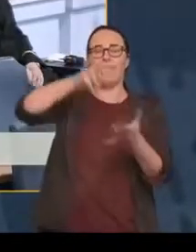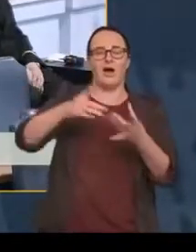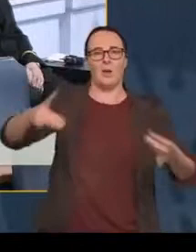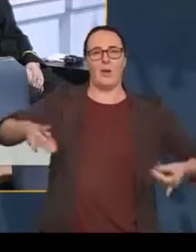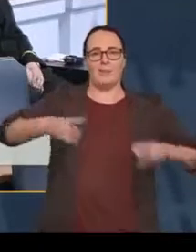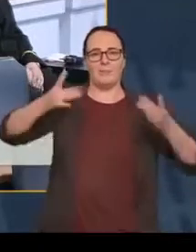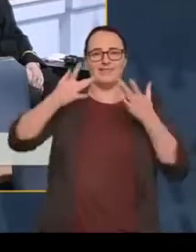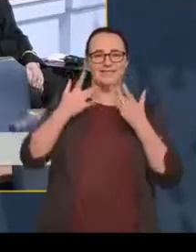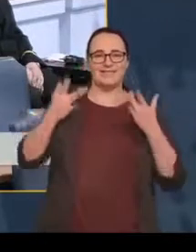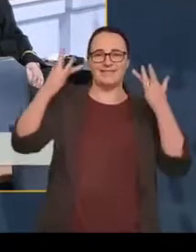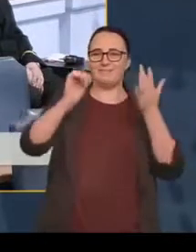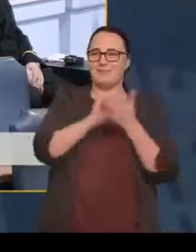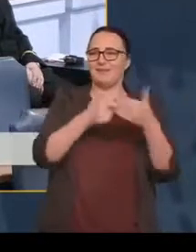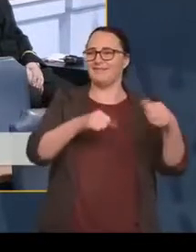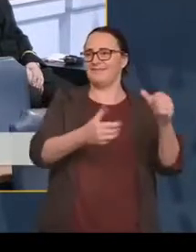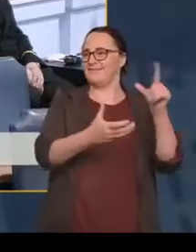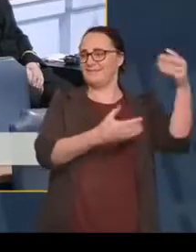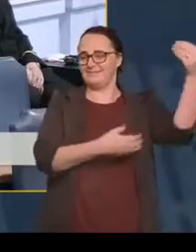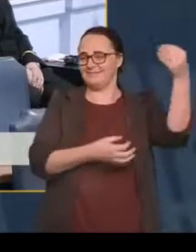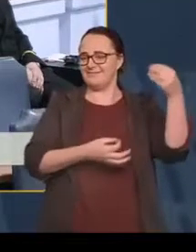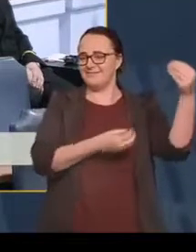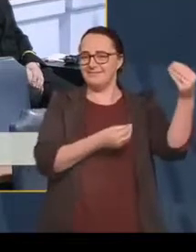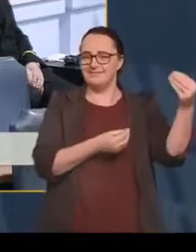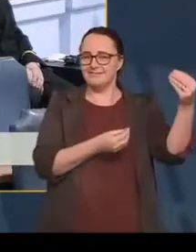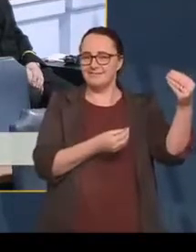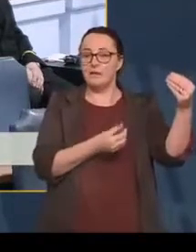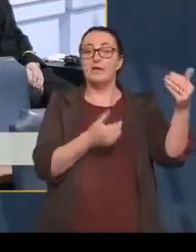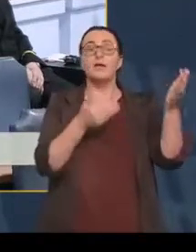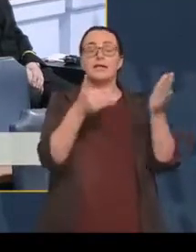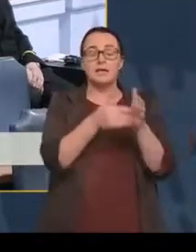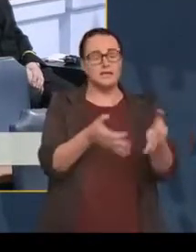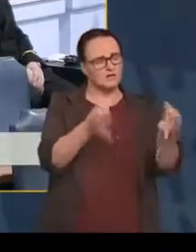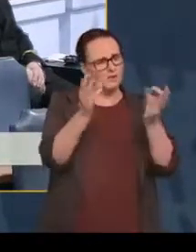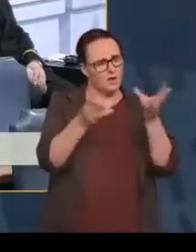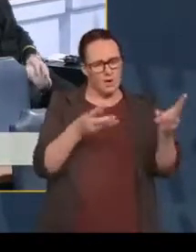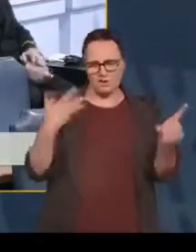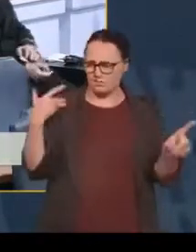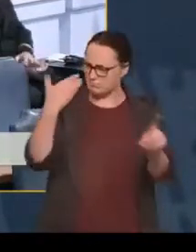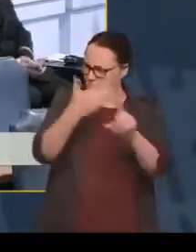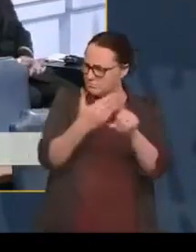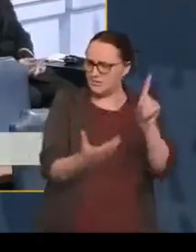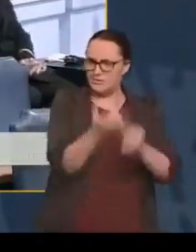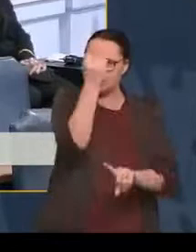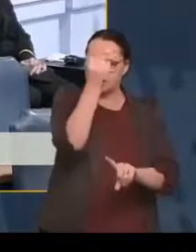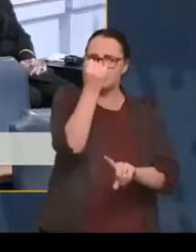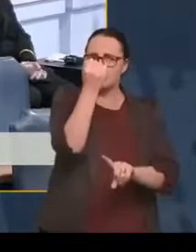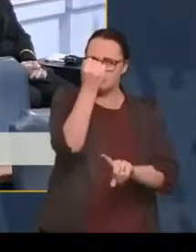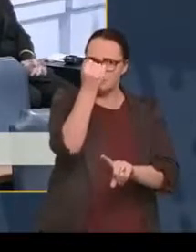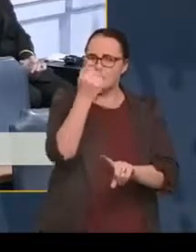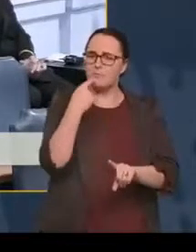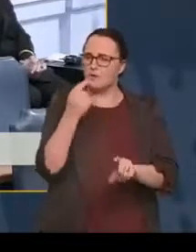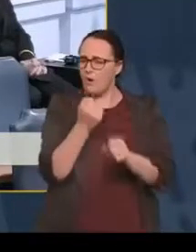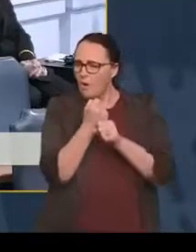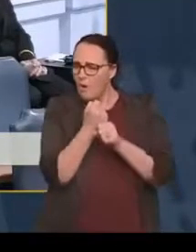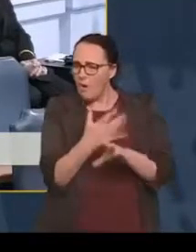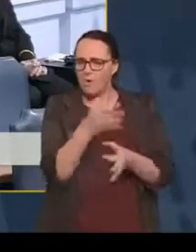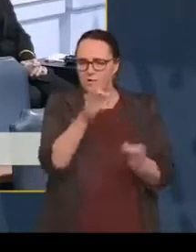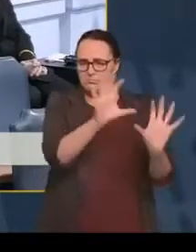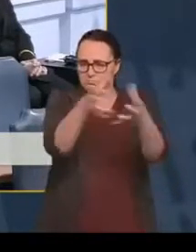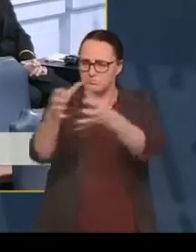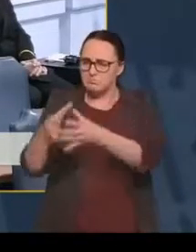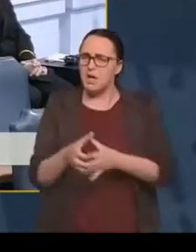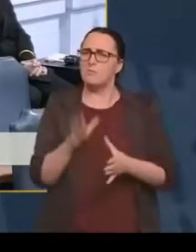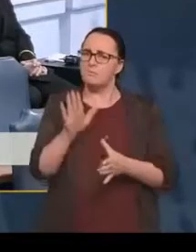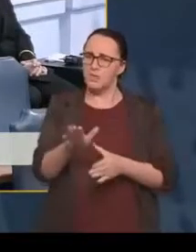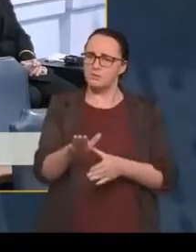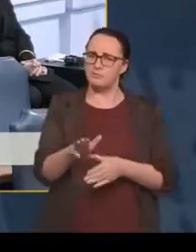all high and excited about a piece of paper. So what we need to do is, yes, it's great work to date, but we, all of us, cross-party,